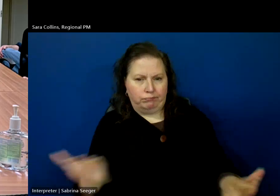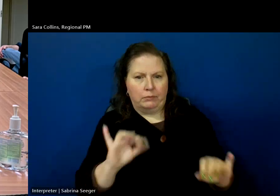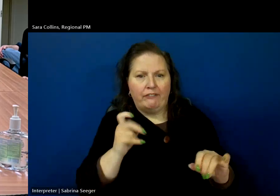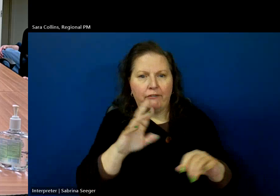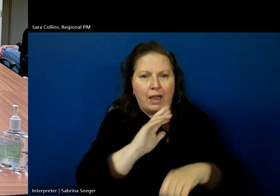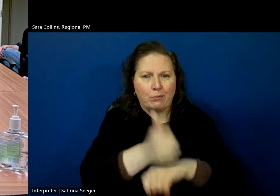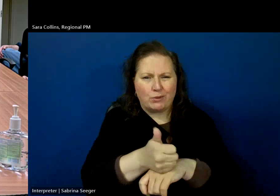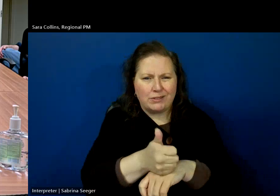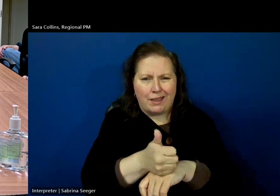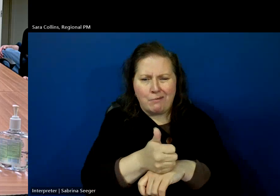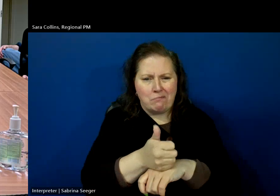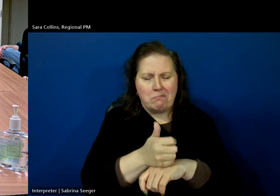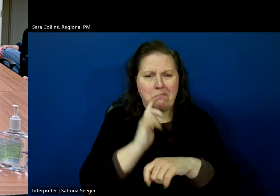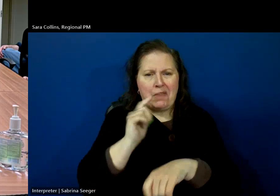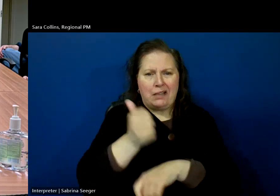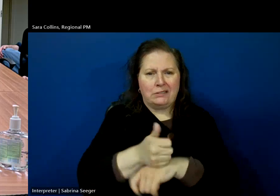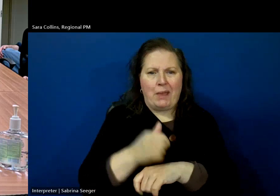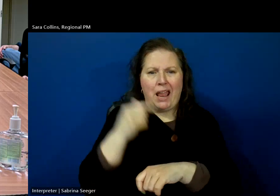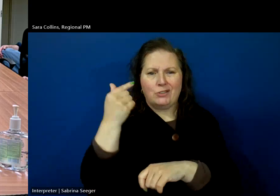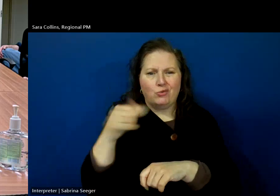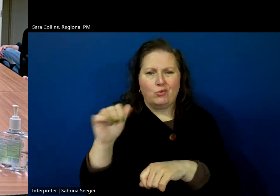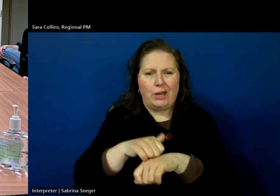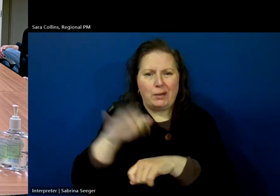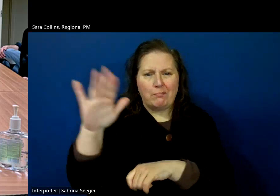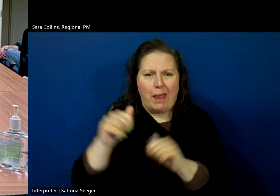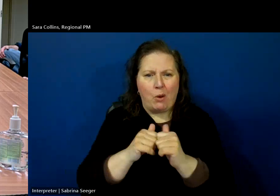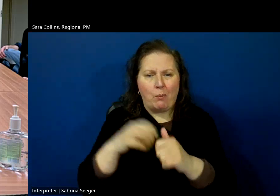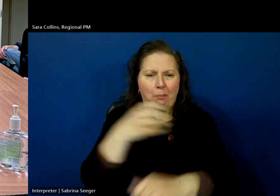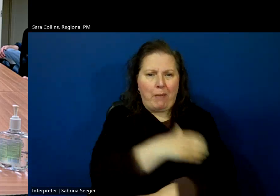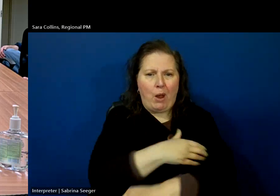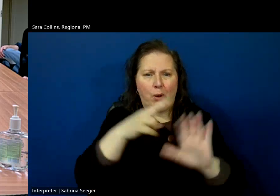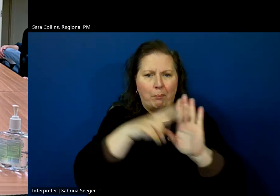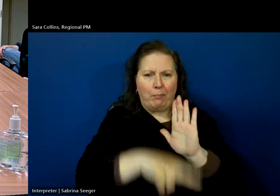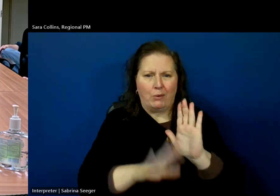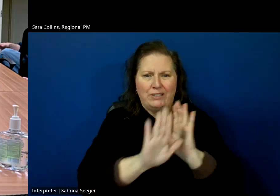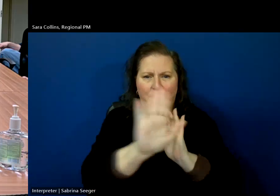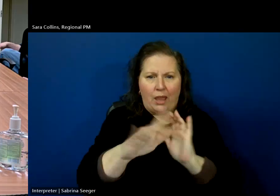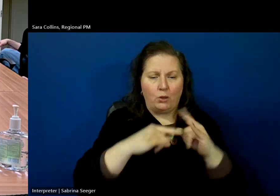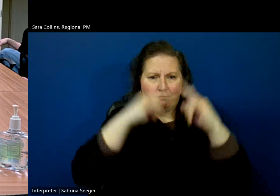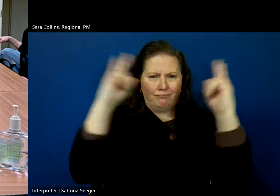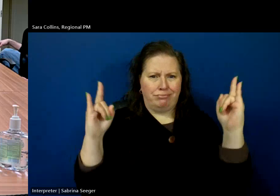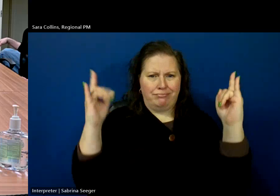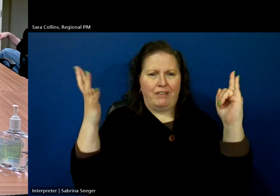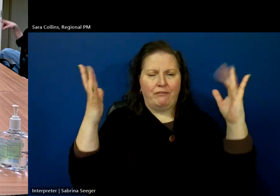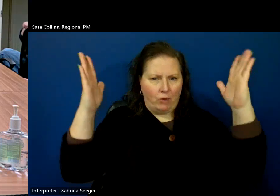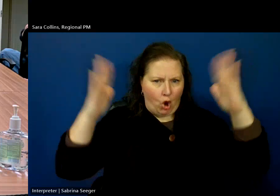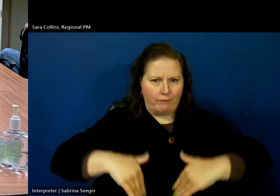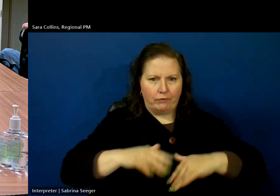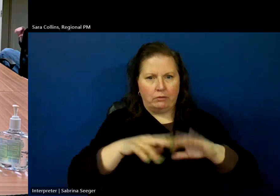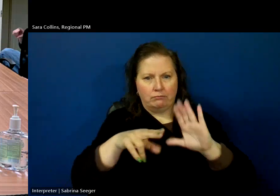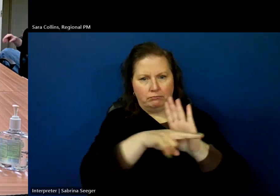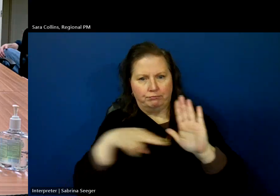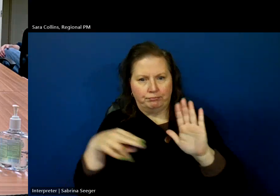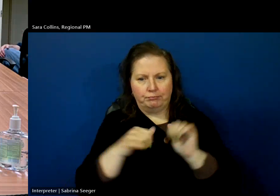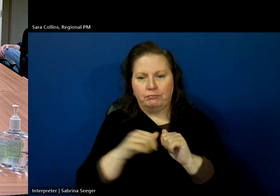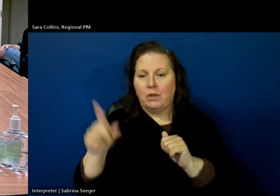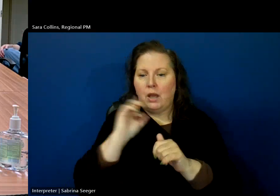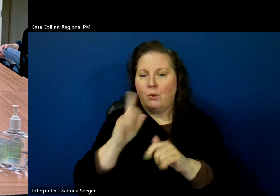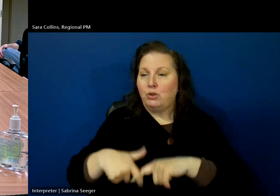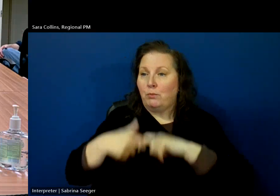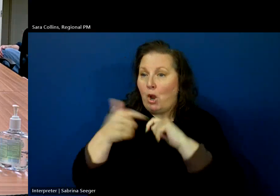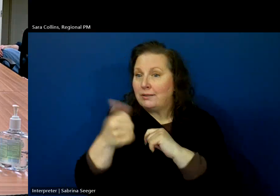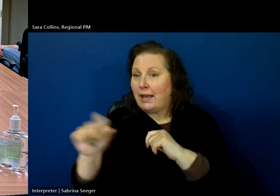in as Green Mountain Power buries their own. Yep. But when you have a moment to pause, just so we can check and see if anyone